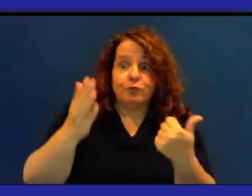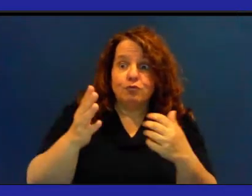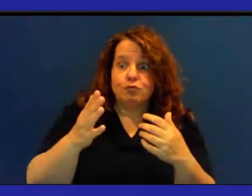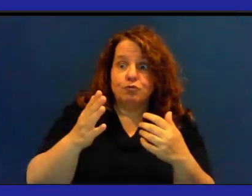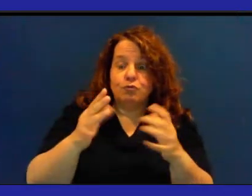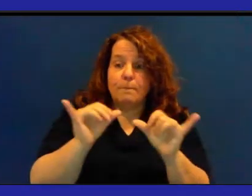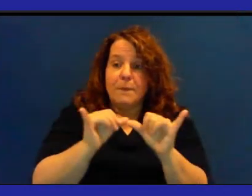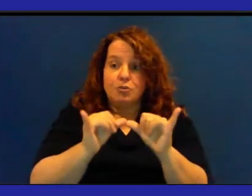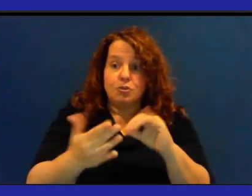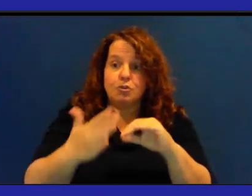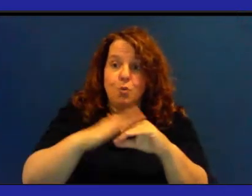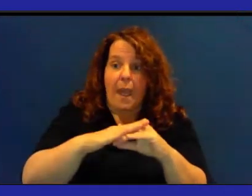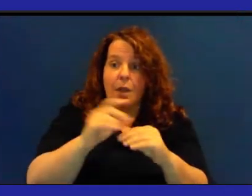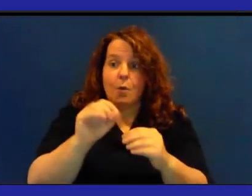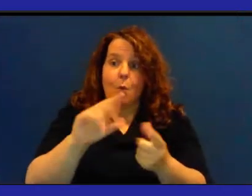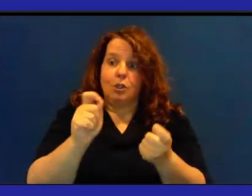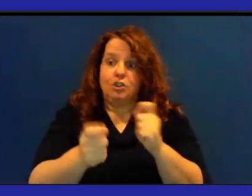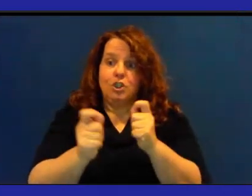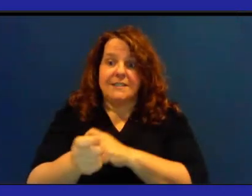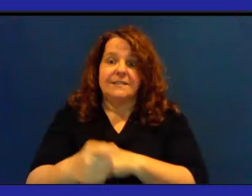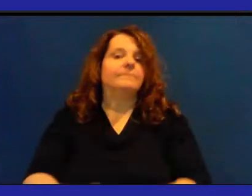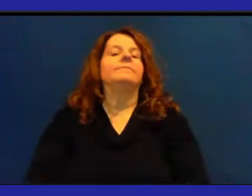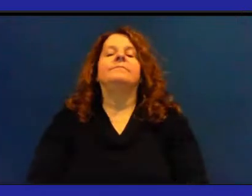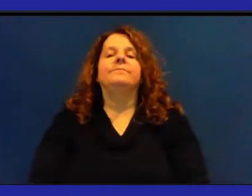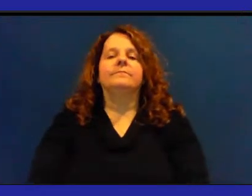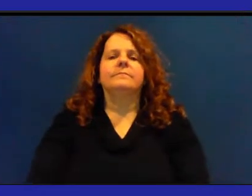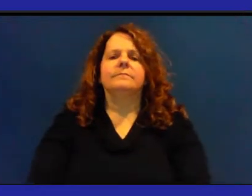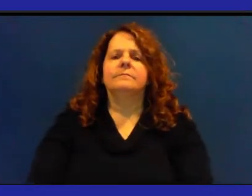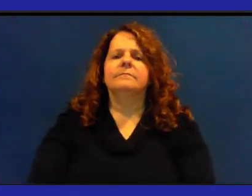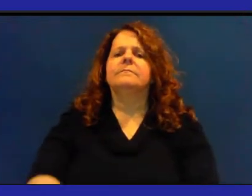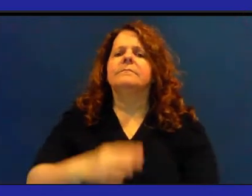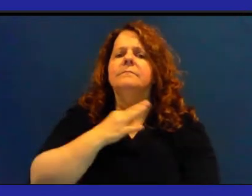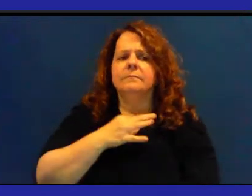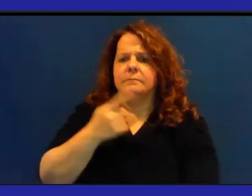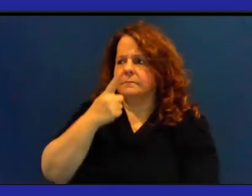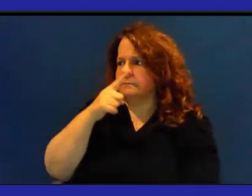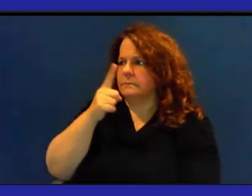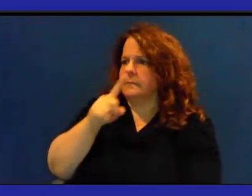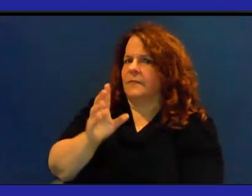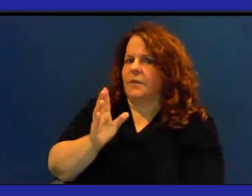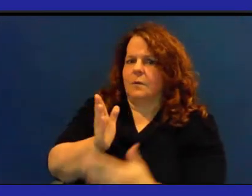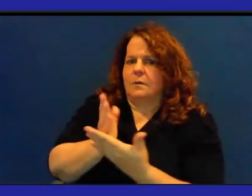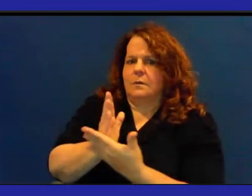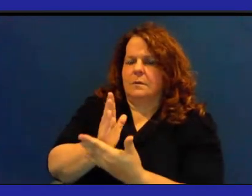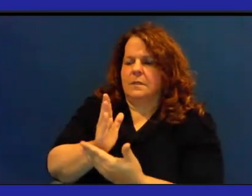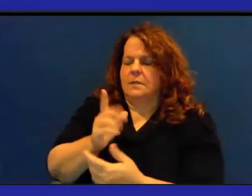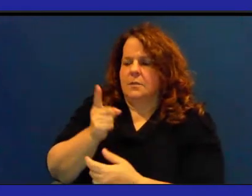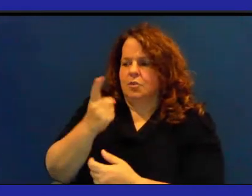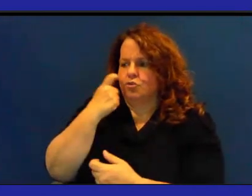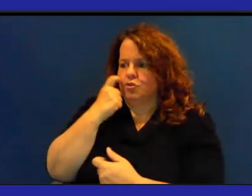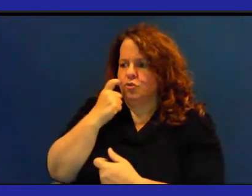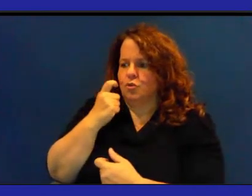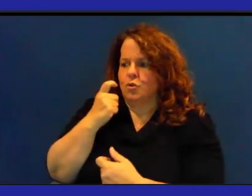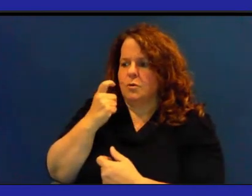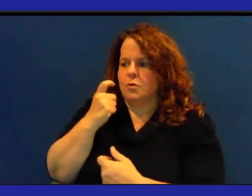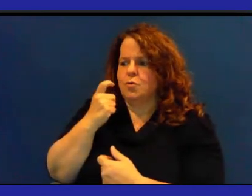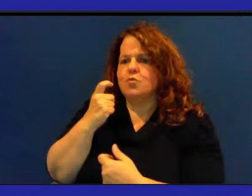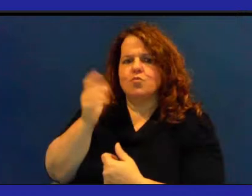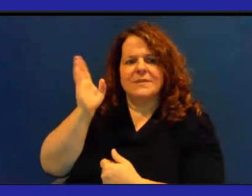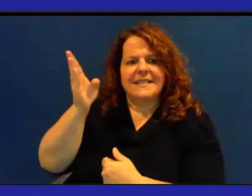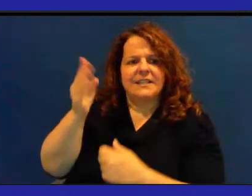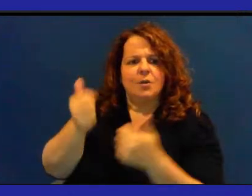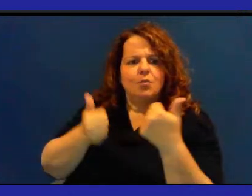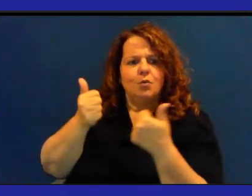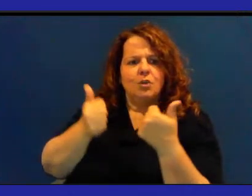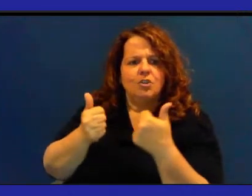or adjust. Matt, if you will allow, since you presented at the high level which one you want to